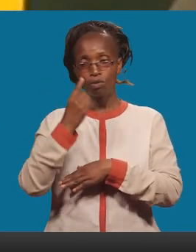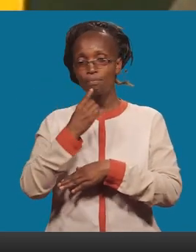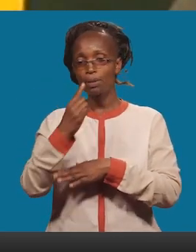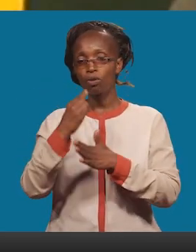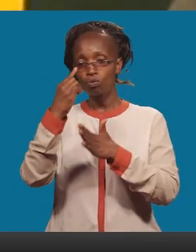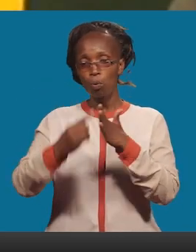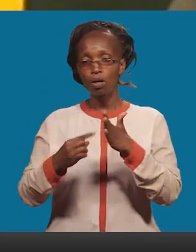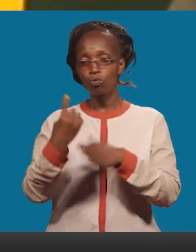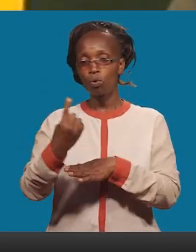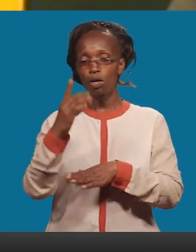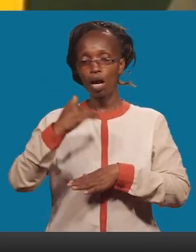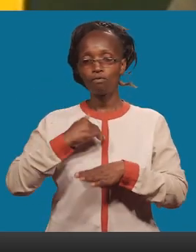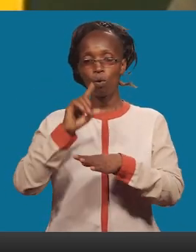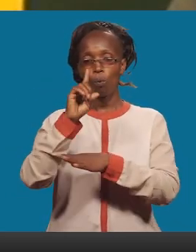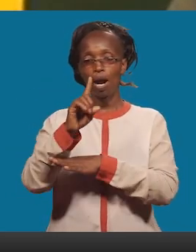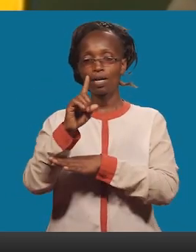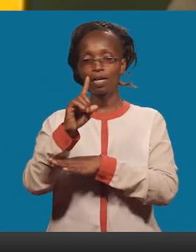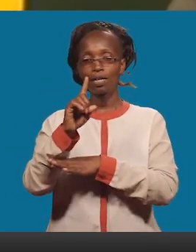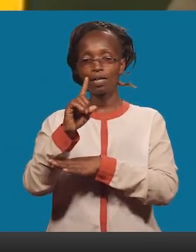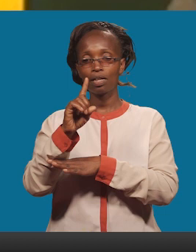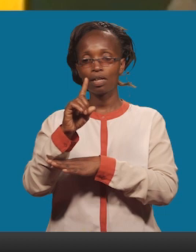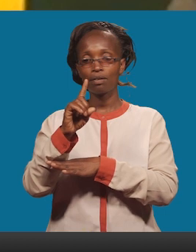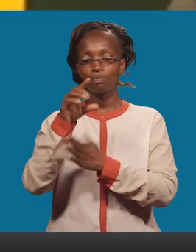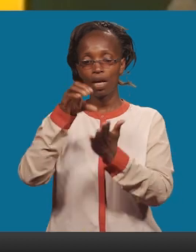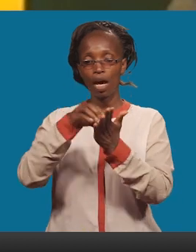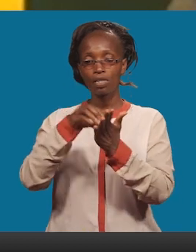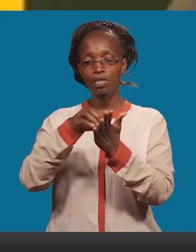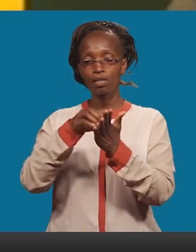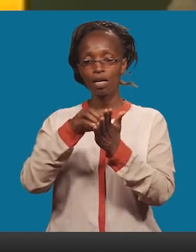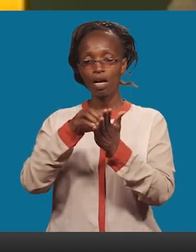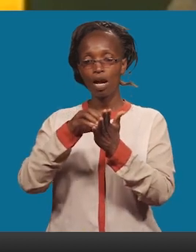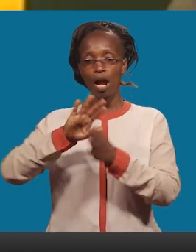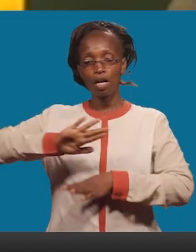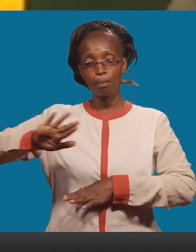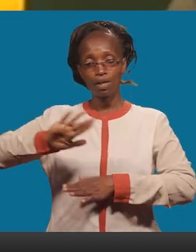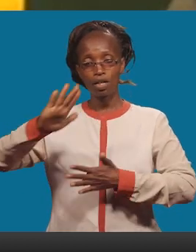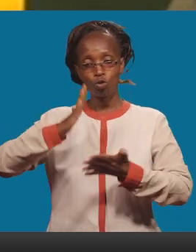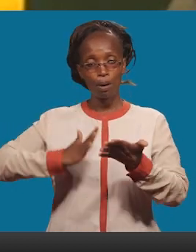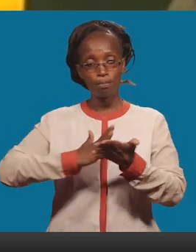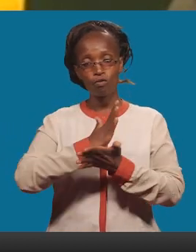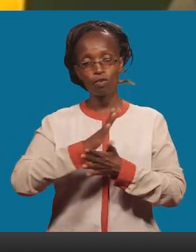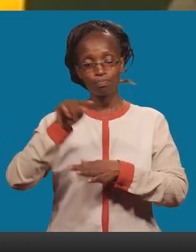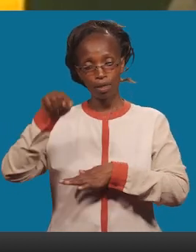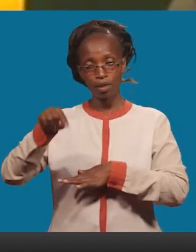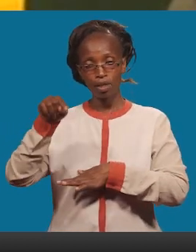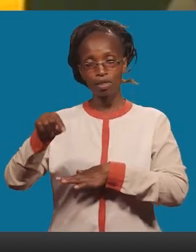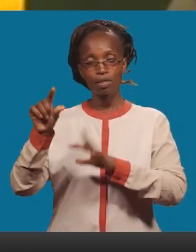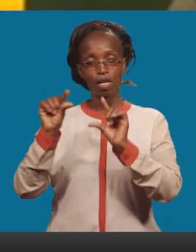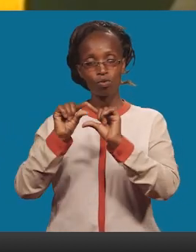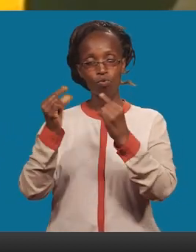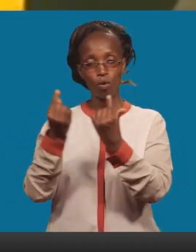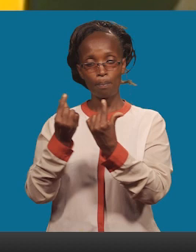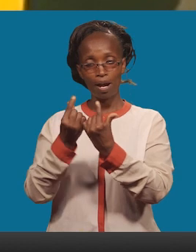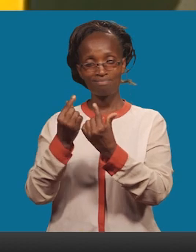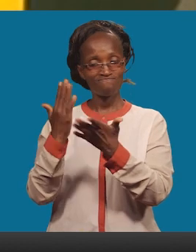brought to court, and we are told there is only one teacher remaining in the school. This is an allocation yet to be proven. So